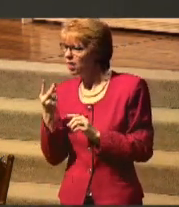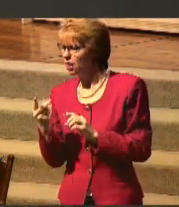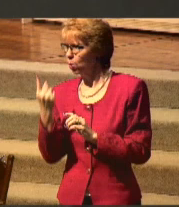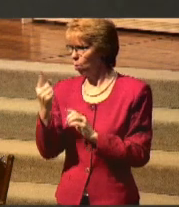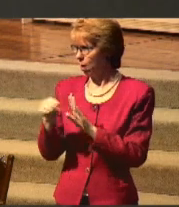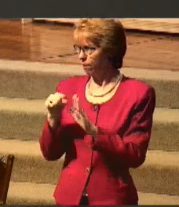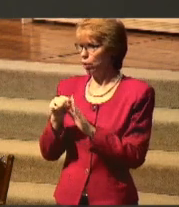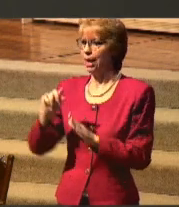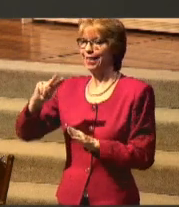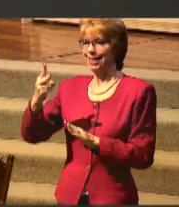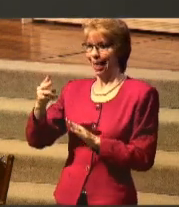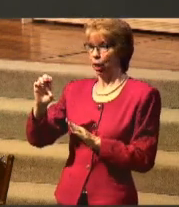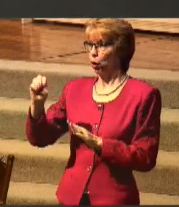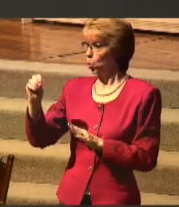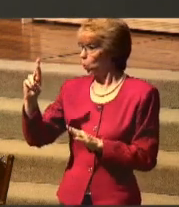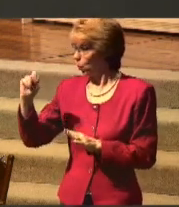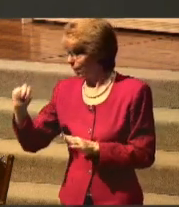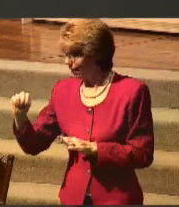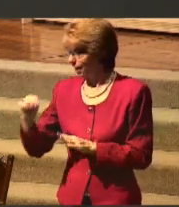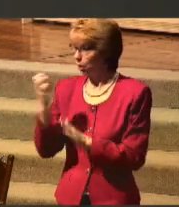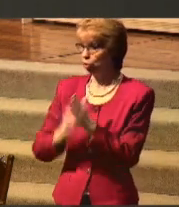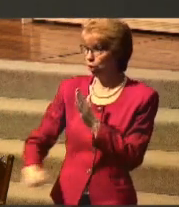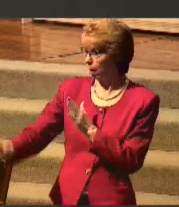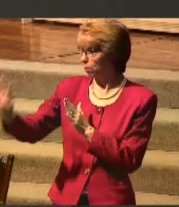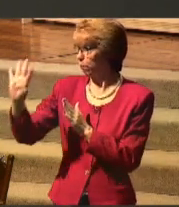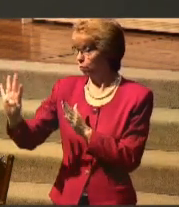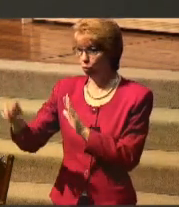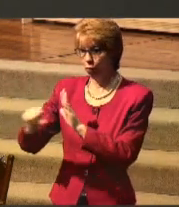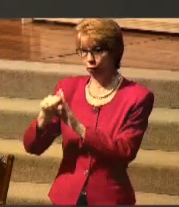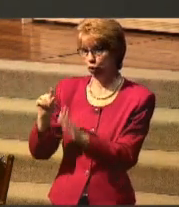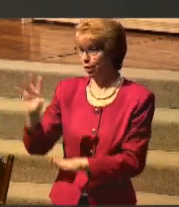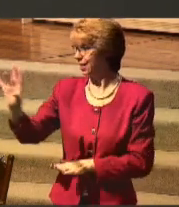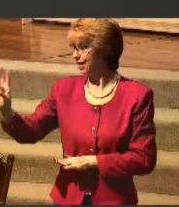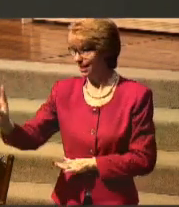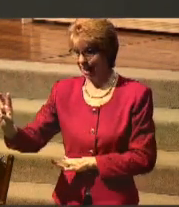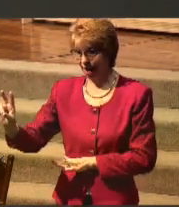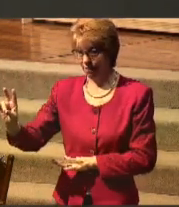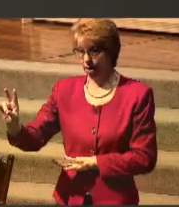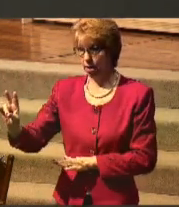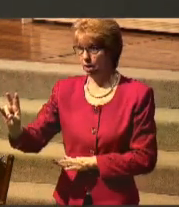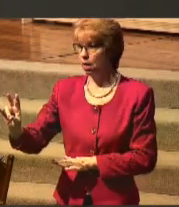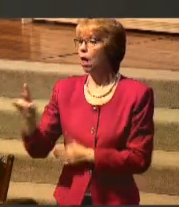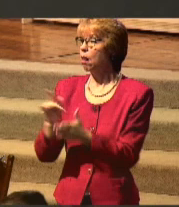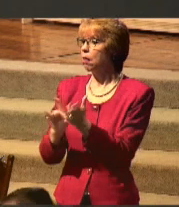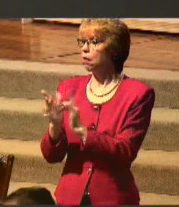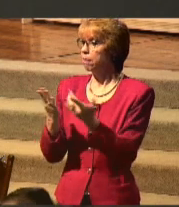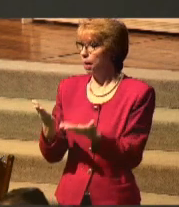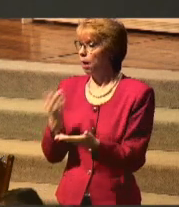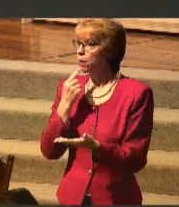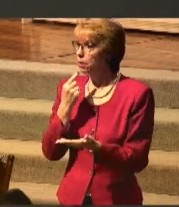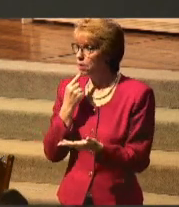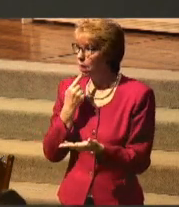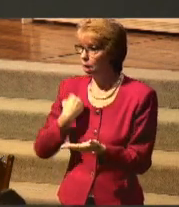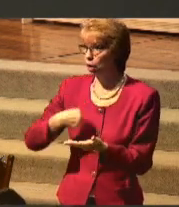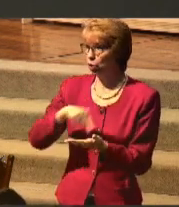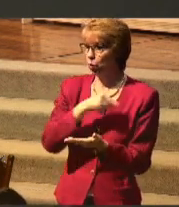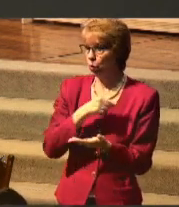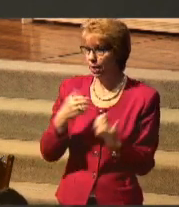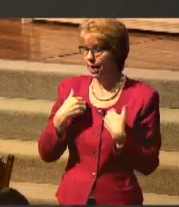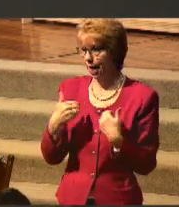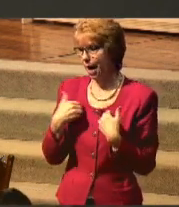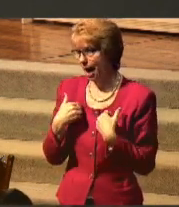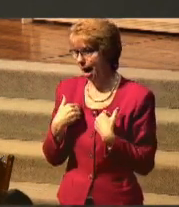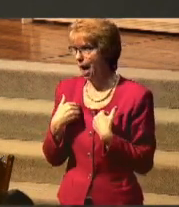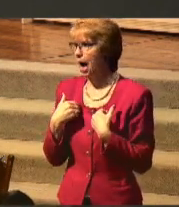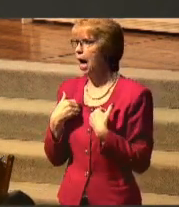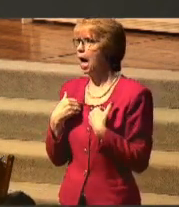2 Corinthians chapter 4 and verse 7. The Bible says, "But we have this treasure in